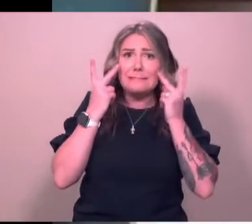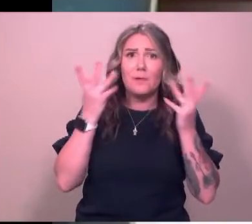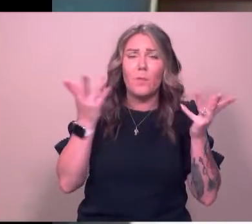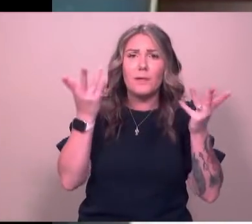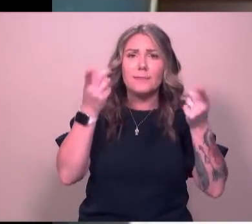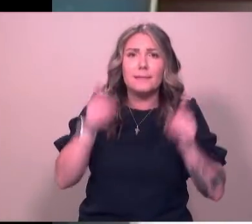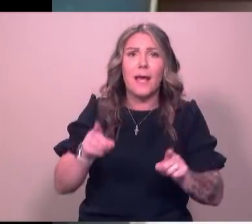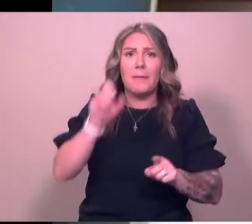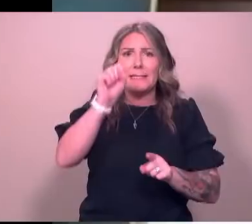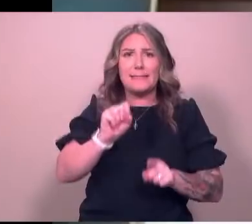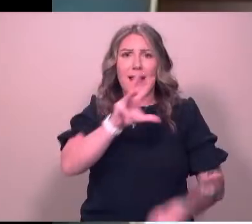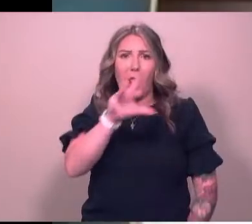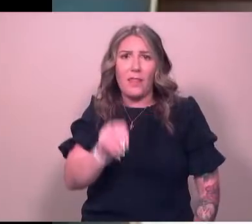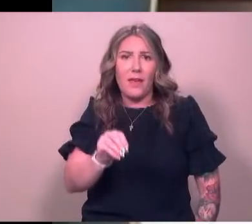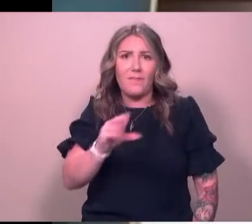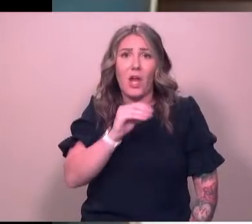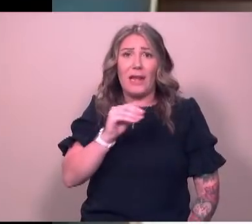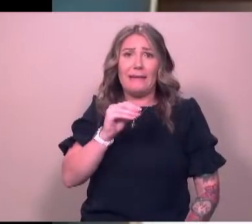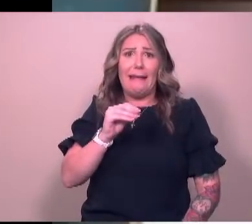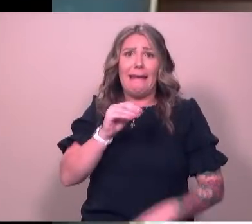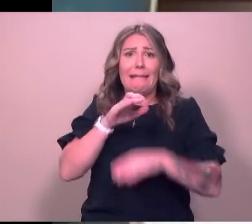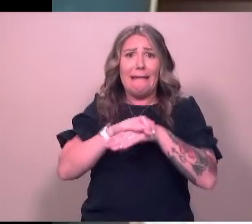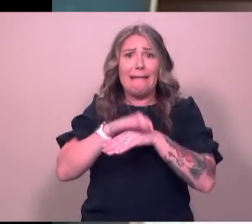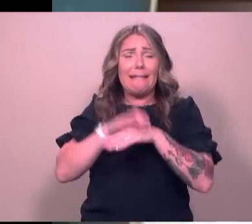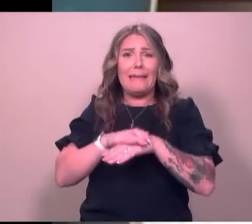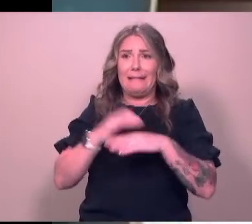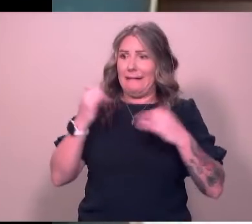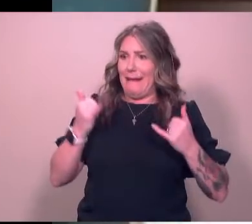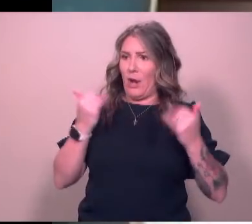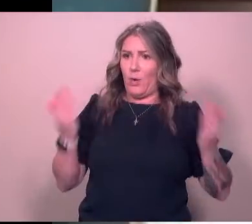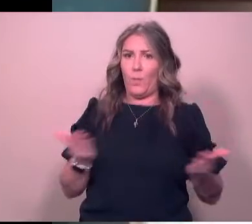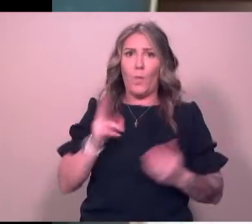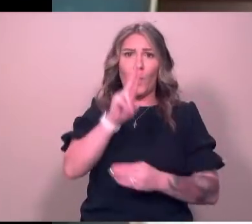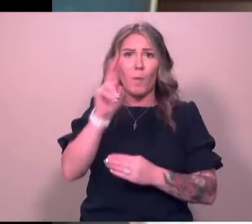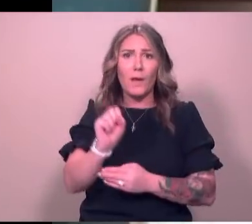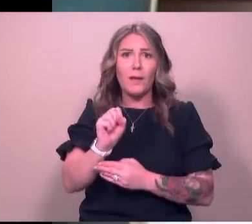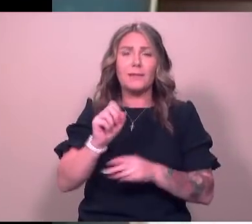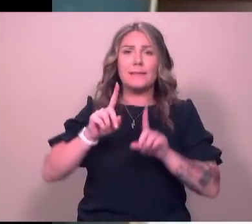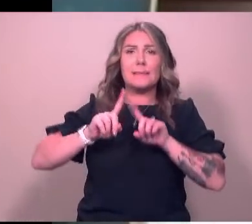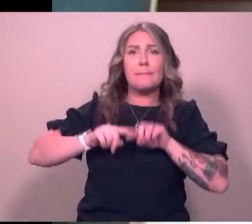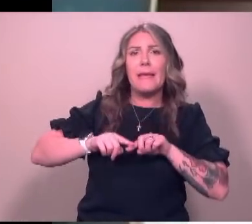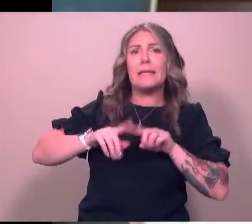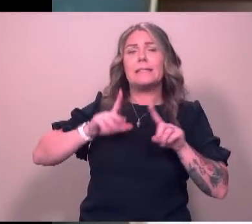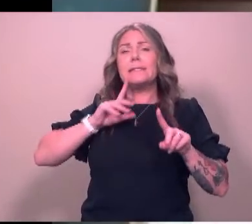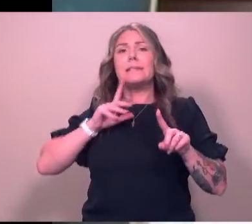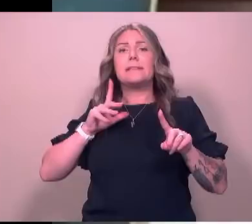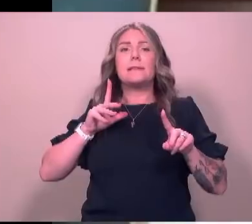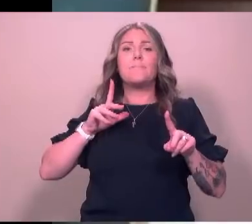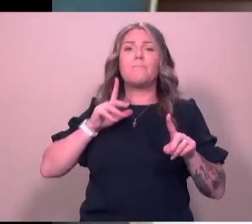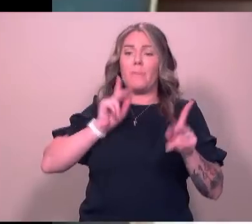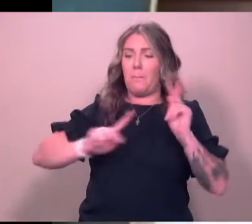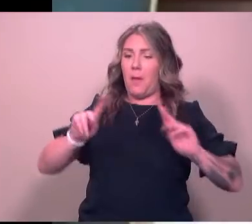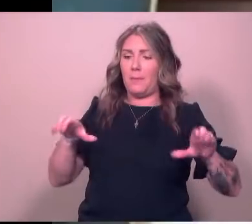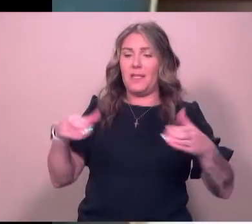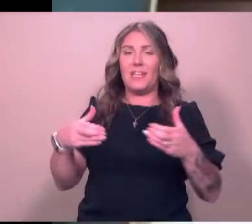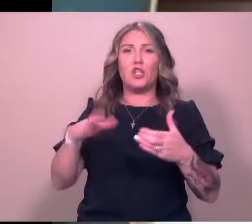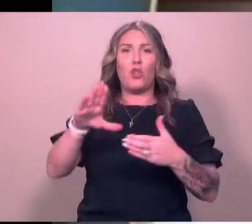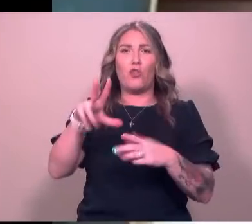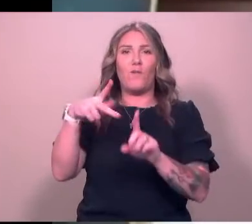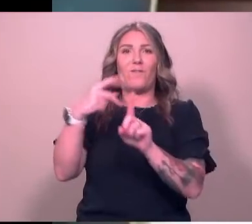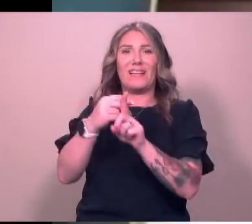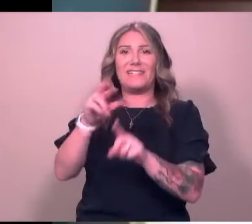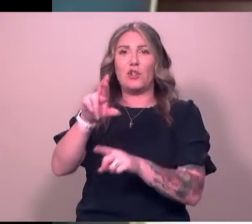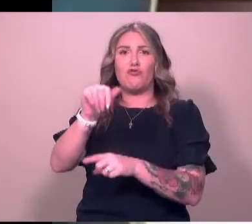Africa and England, and then now look here. And it depends a lot on the population's vaccination,